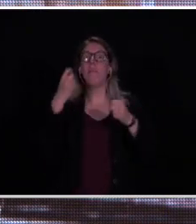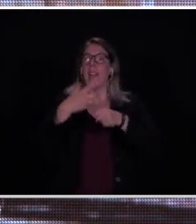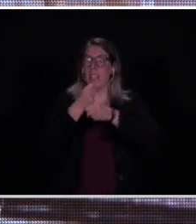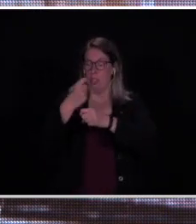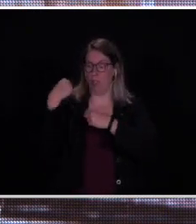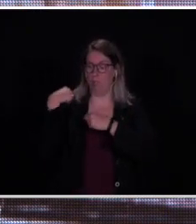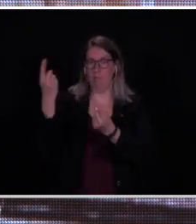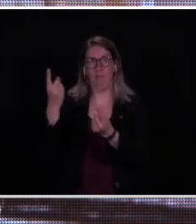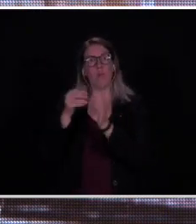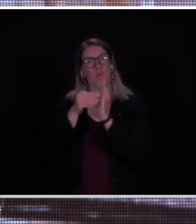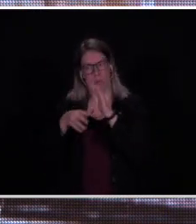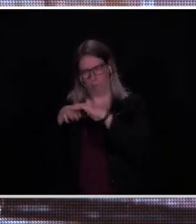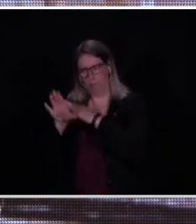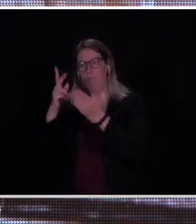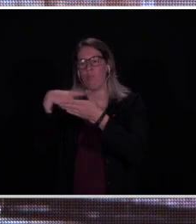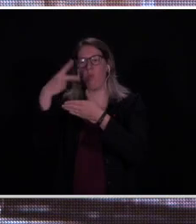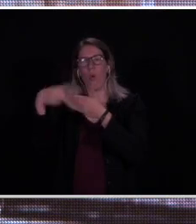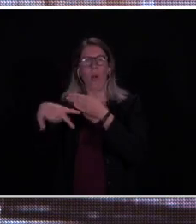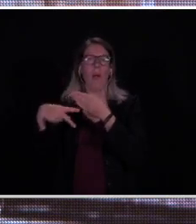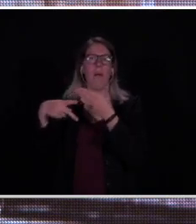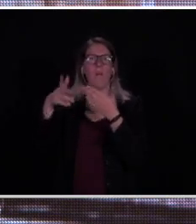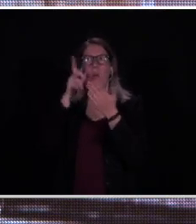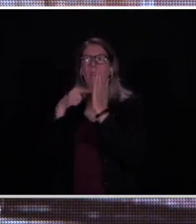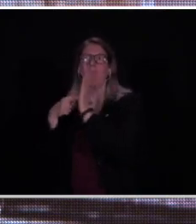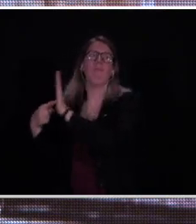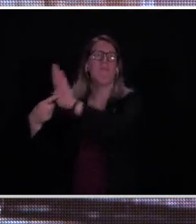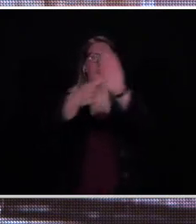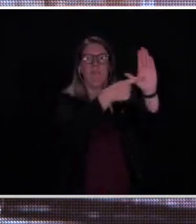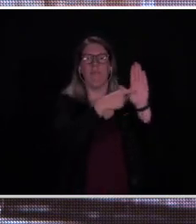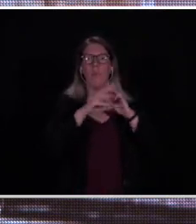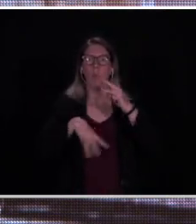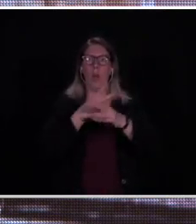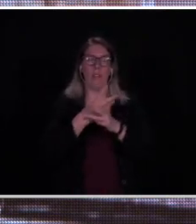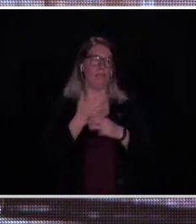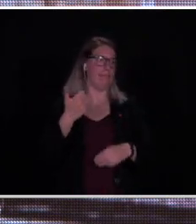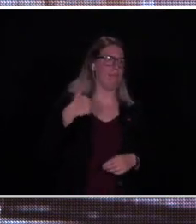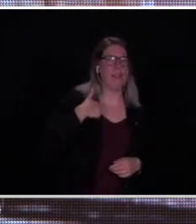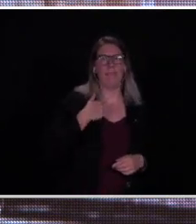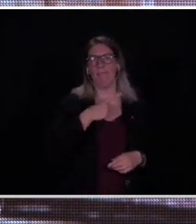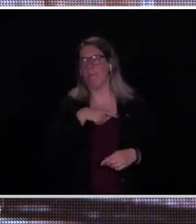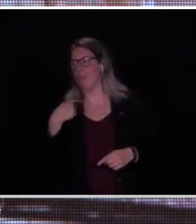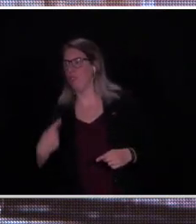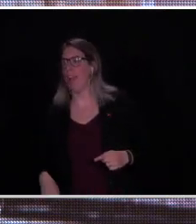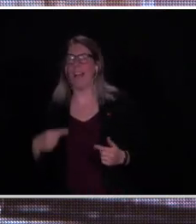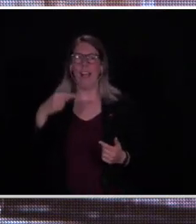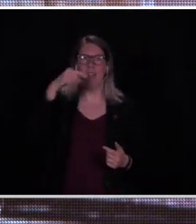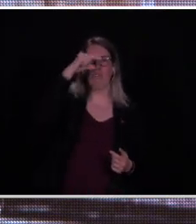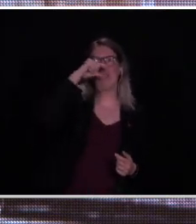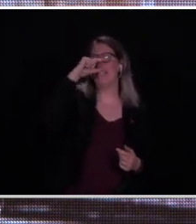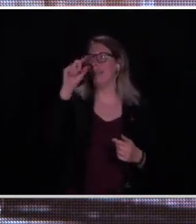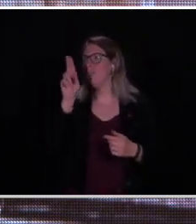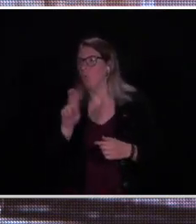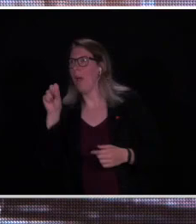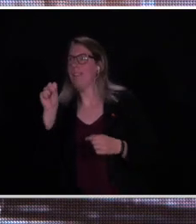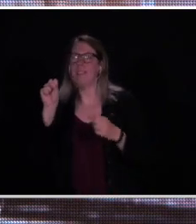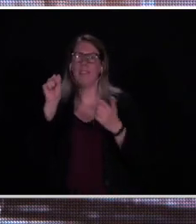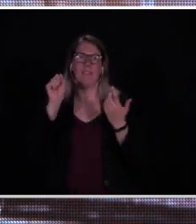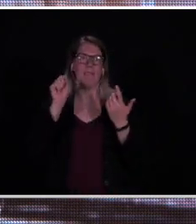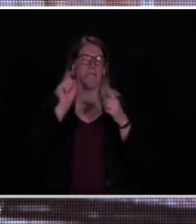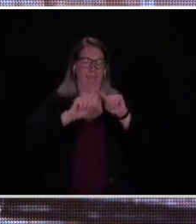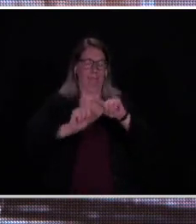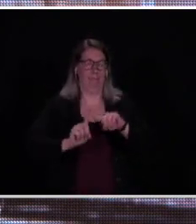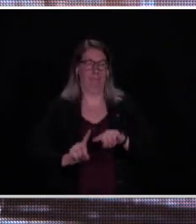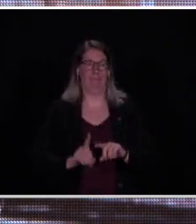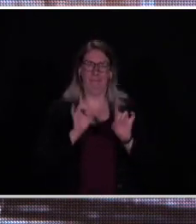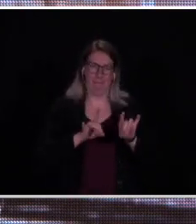have been given performances all around the world, in Canada, in China, Greece, the US, Scotland, England, Austria, Germany,